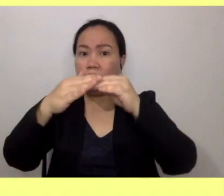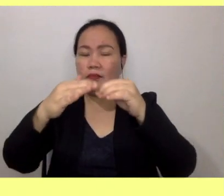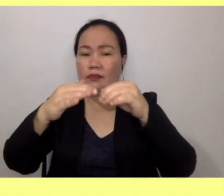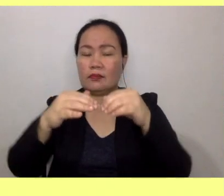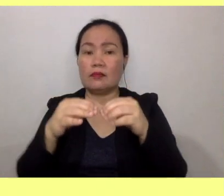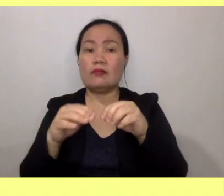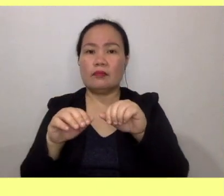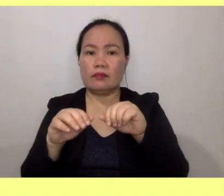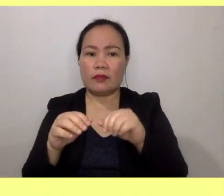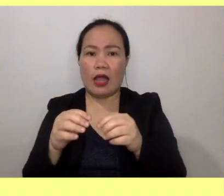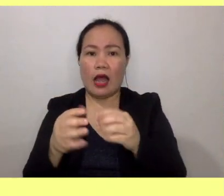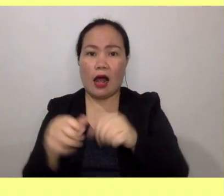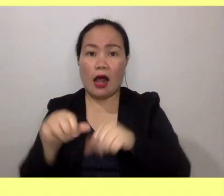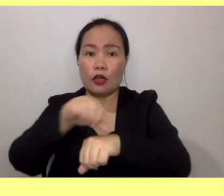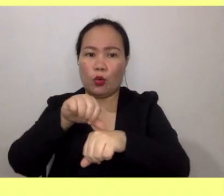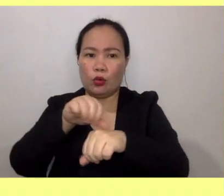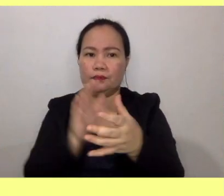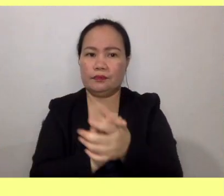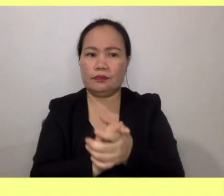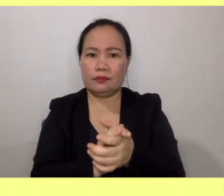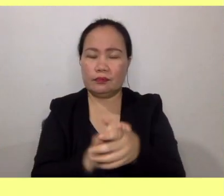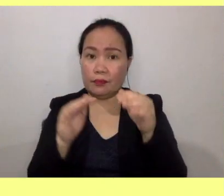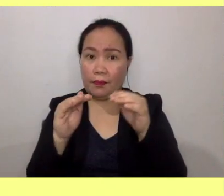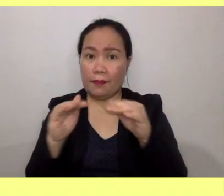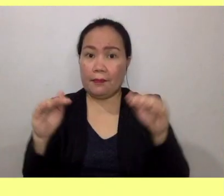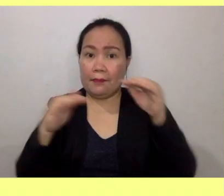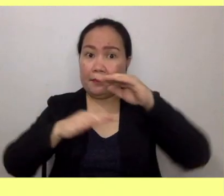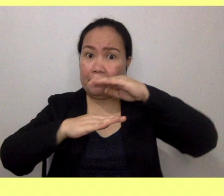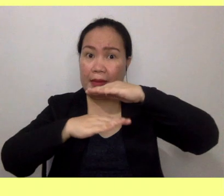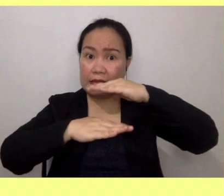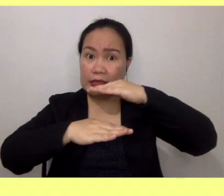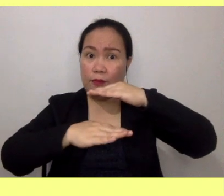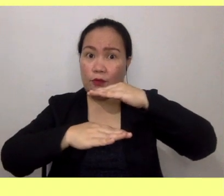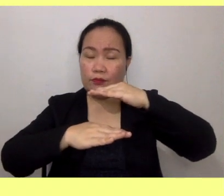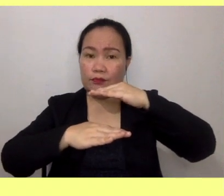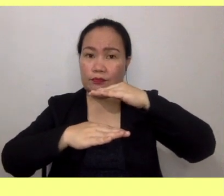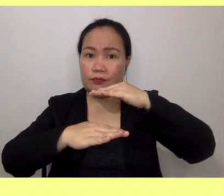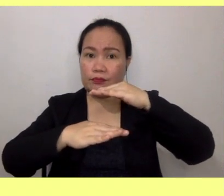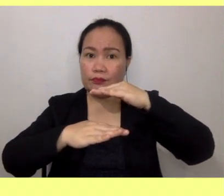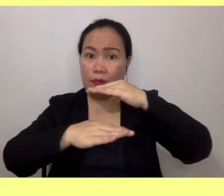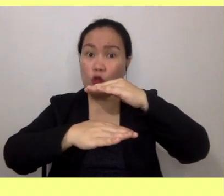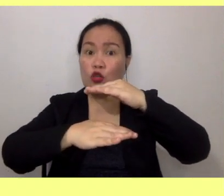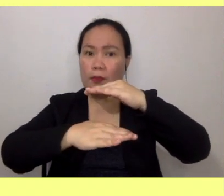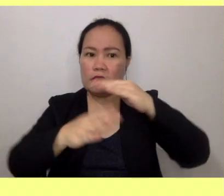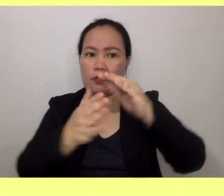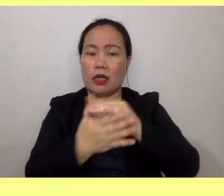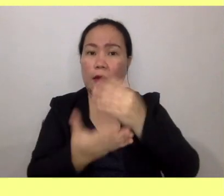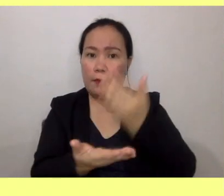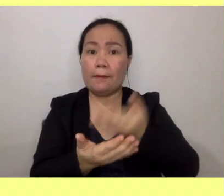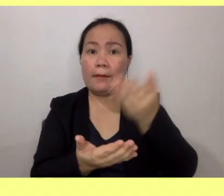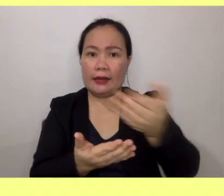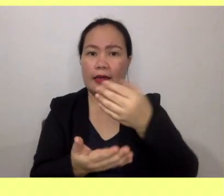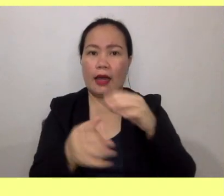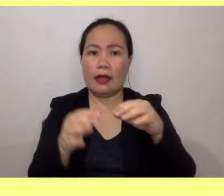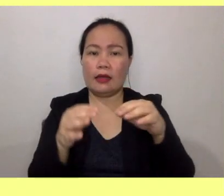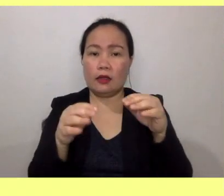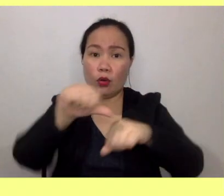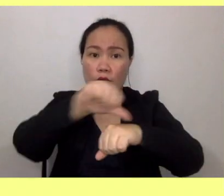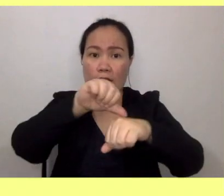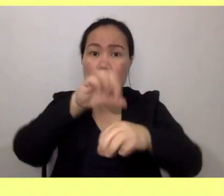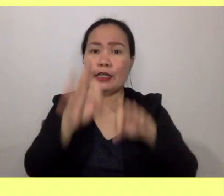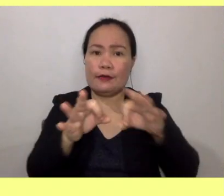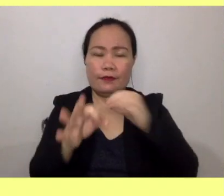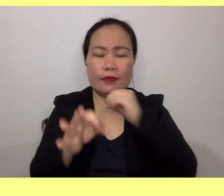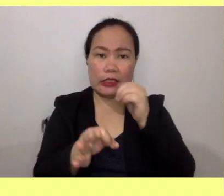maximum. Okay? So, ito yung pinaka-maximum na mabibili nila ng bilang ng alcohol kung